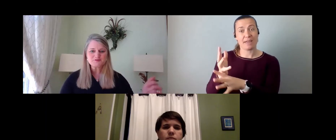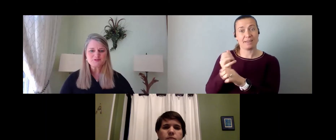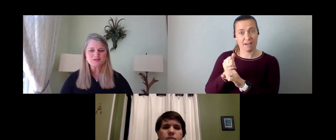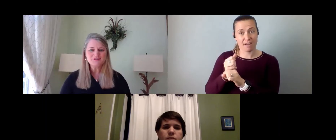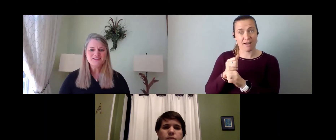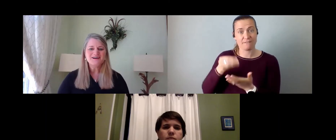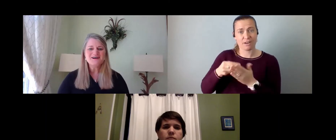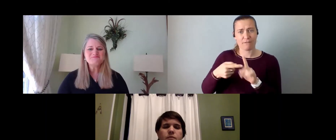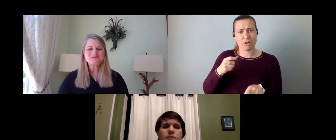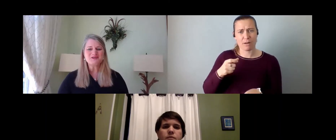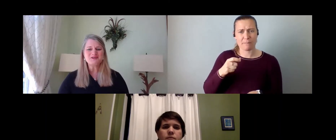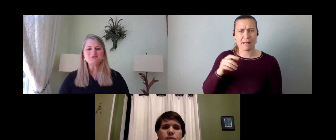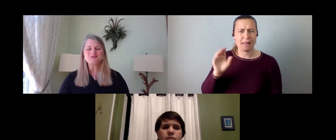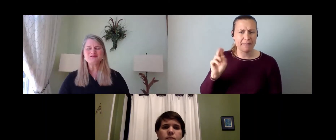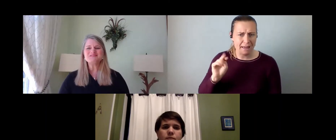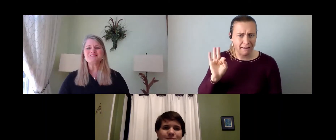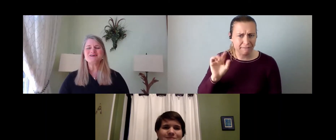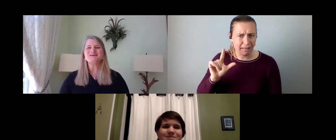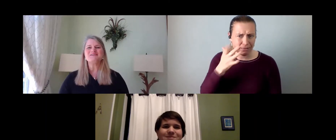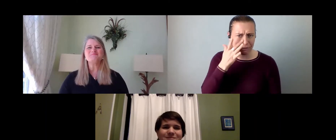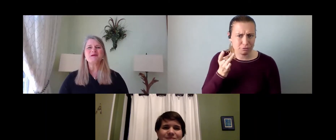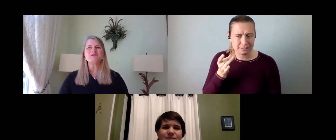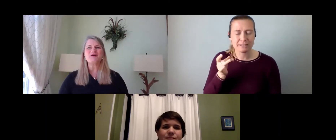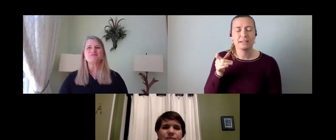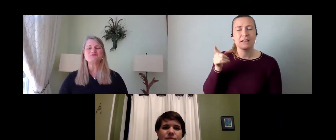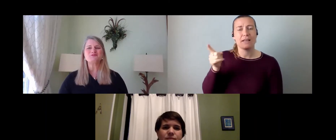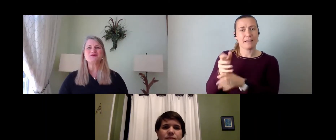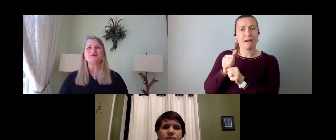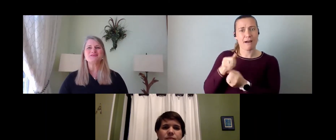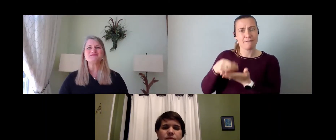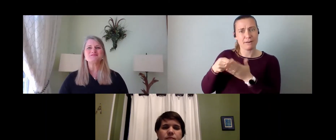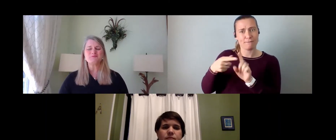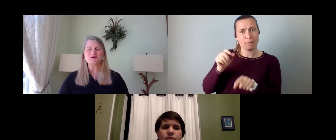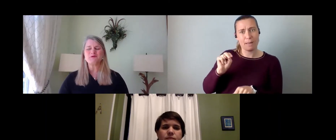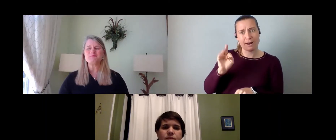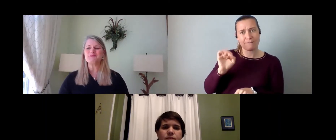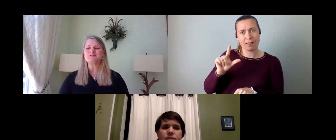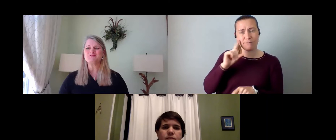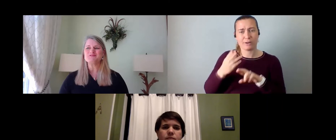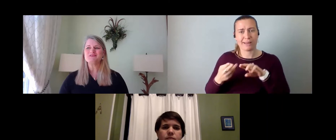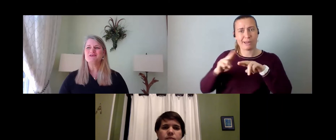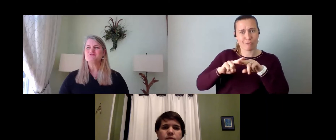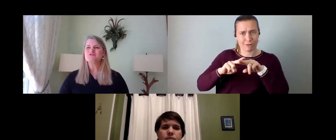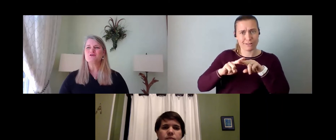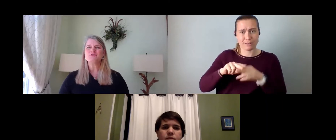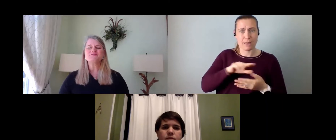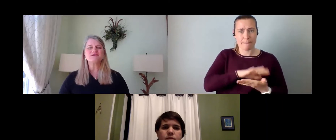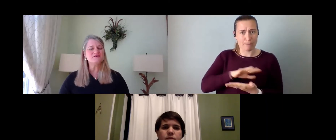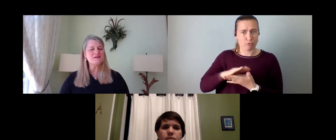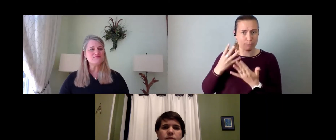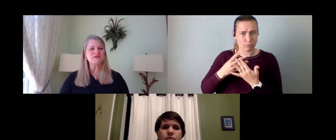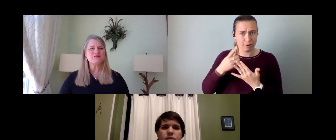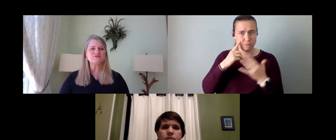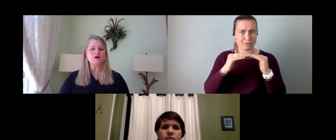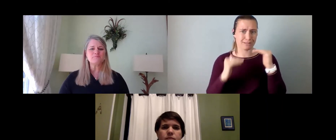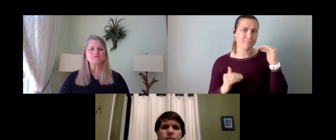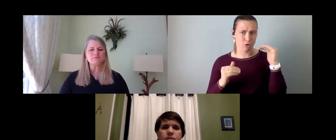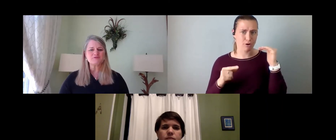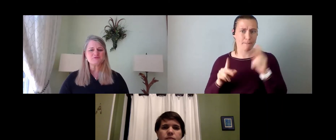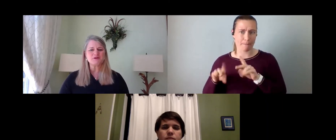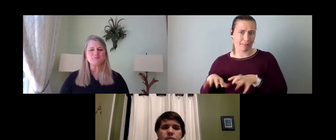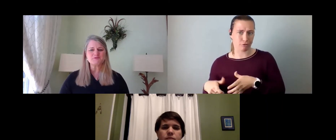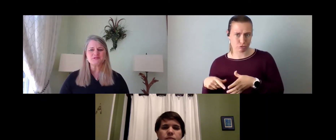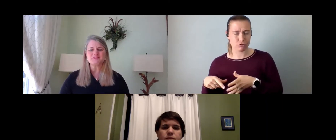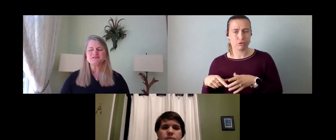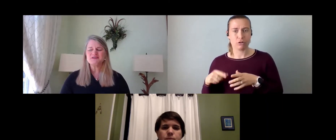thought was interesting, to increase mammographic screening in disparate populations, showed a significant jump of